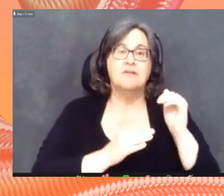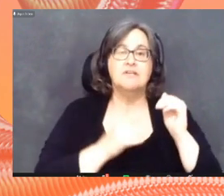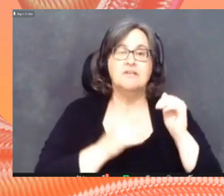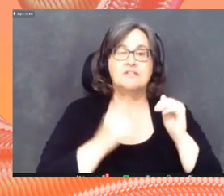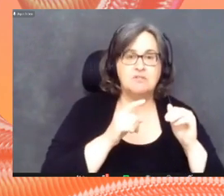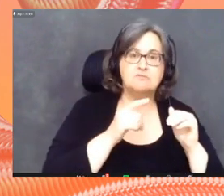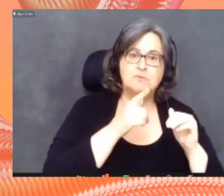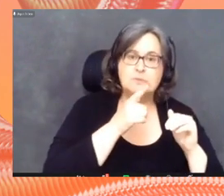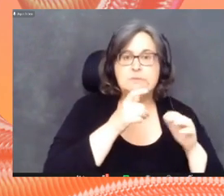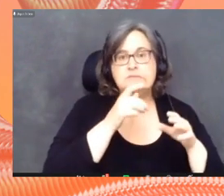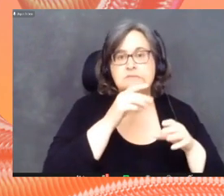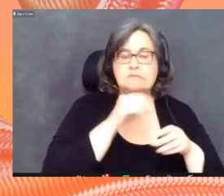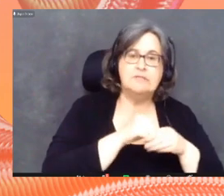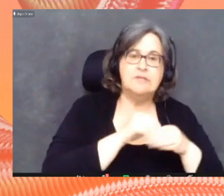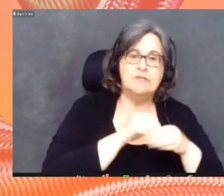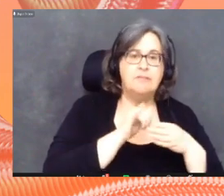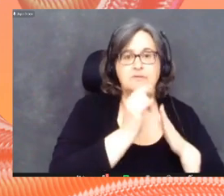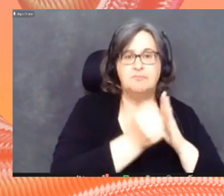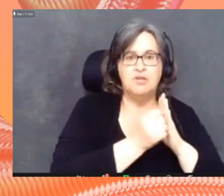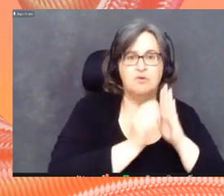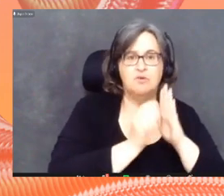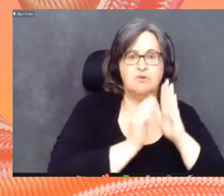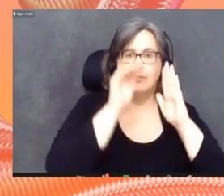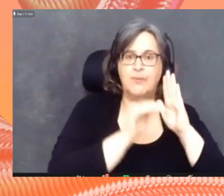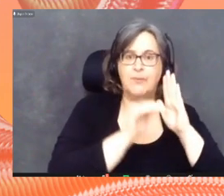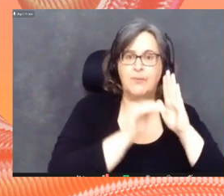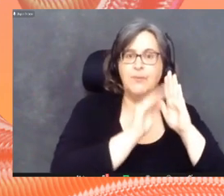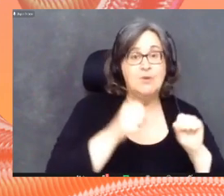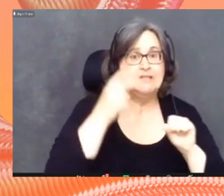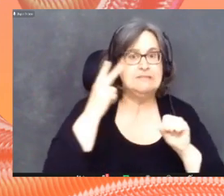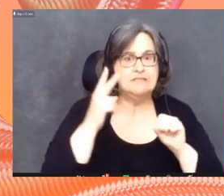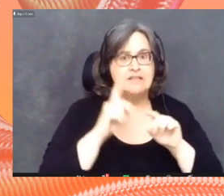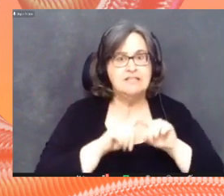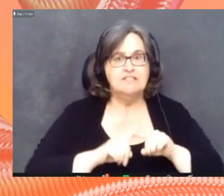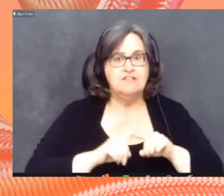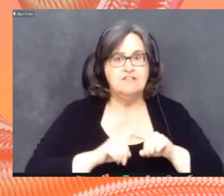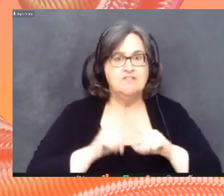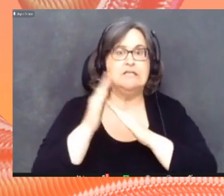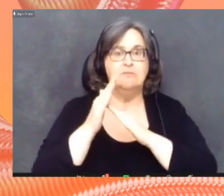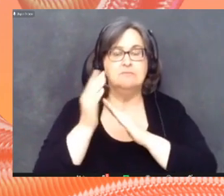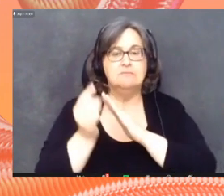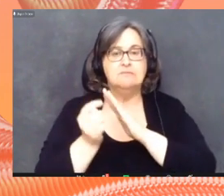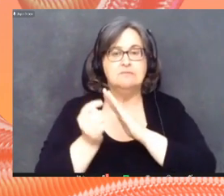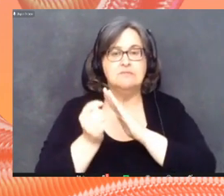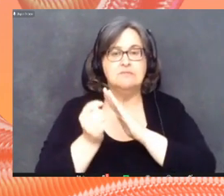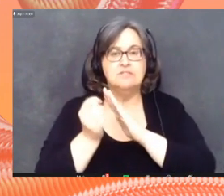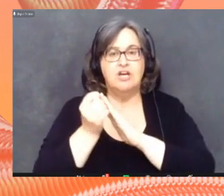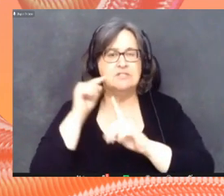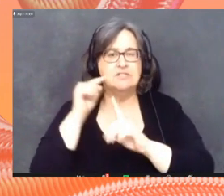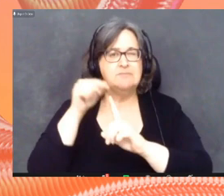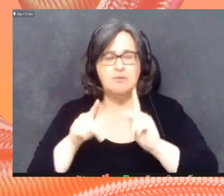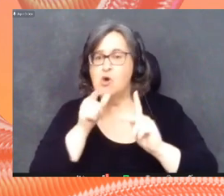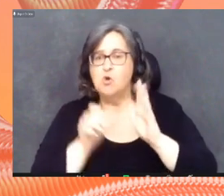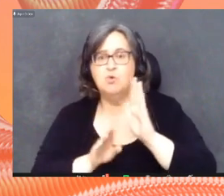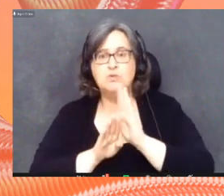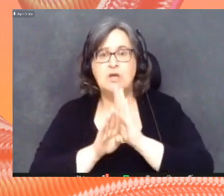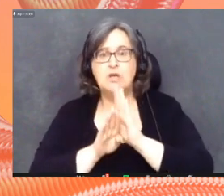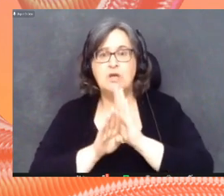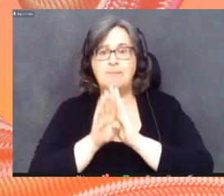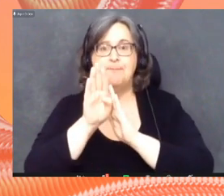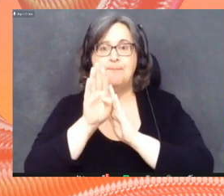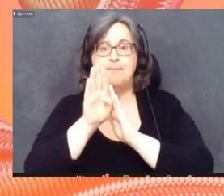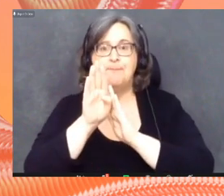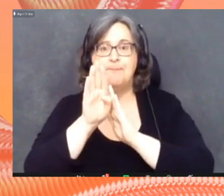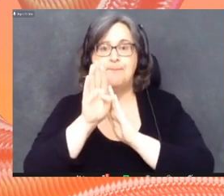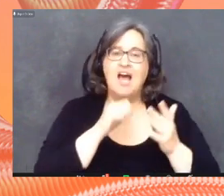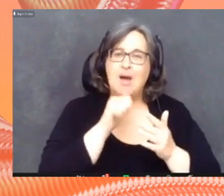period-ish. Mm-hmm. So there's things that you can look at like that to see like who's coming up, who's not. I haven't spent a lot